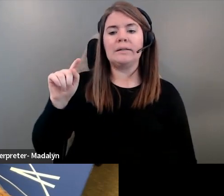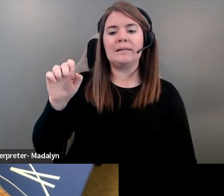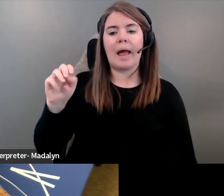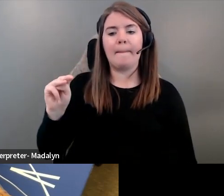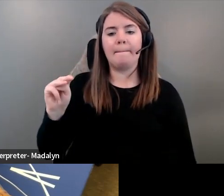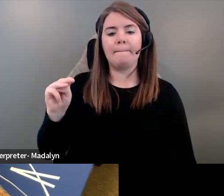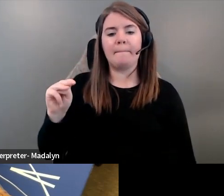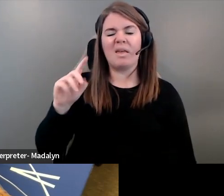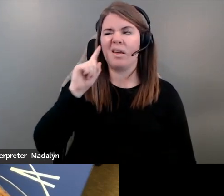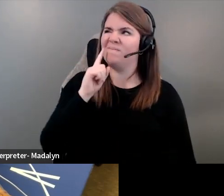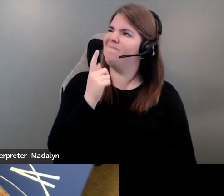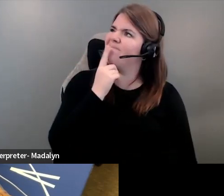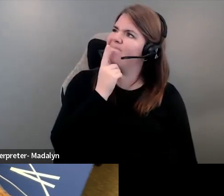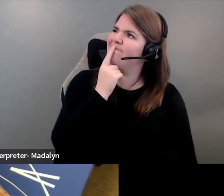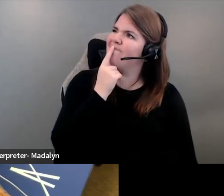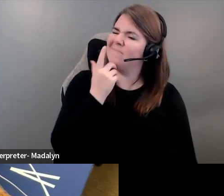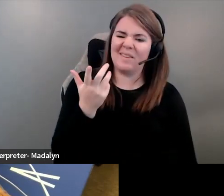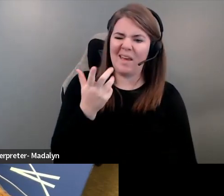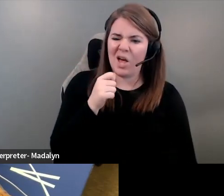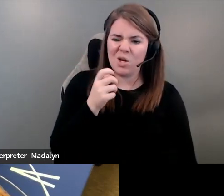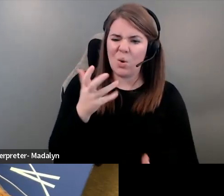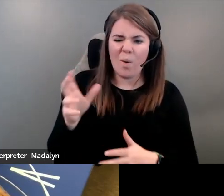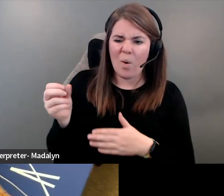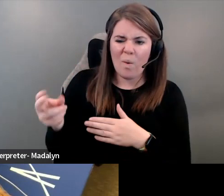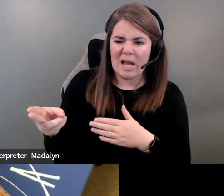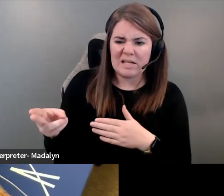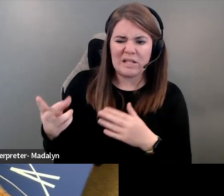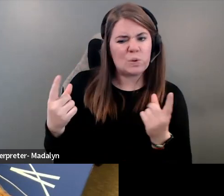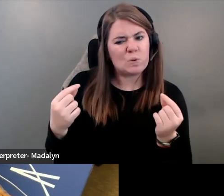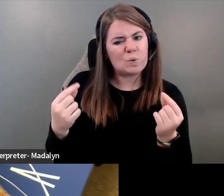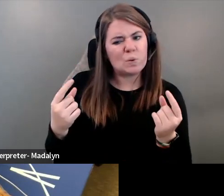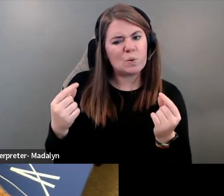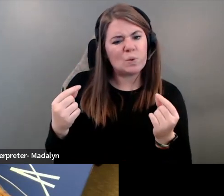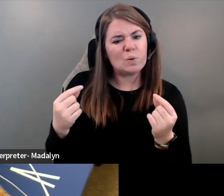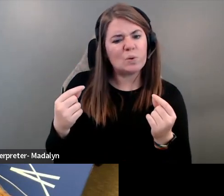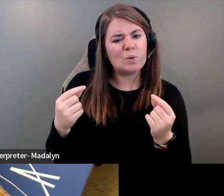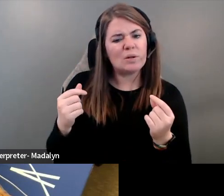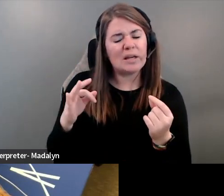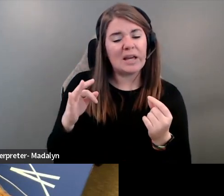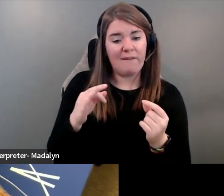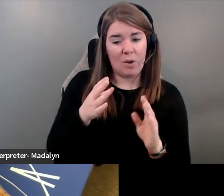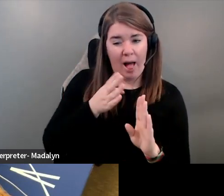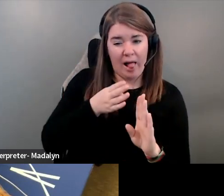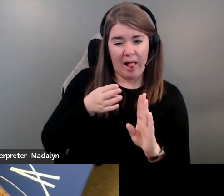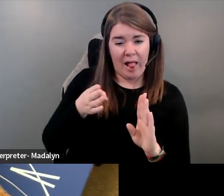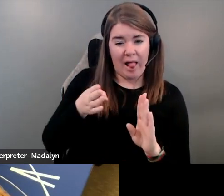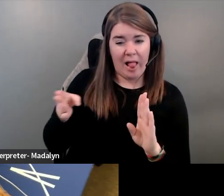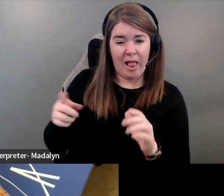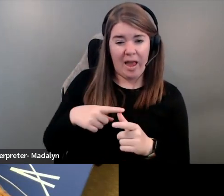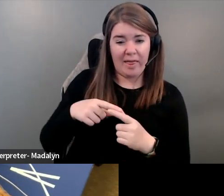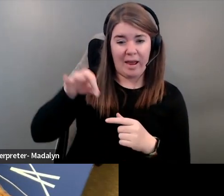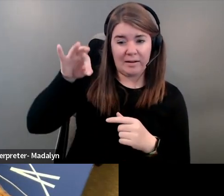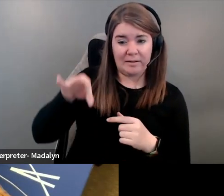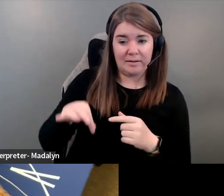kept thinking, well, there's got to be a way to not waste that. And he figured out that if you sliced them up in pieces and dipped them in